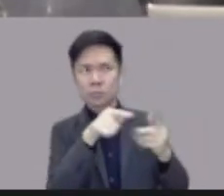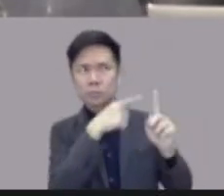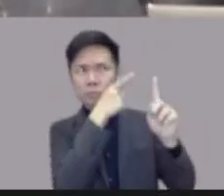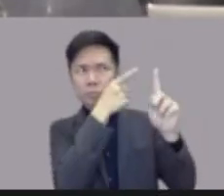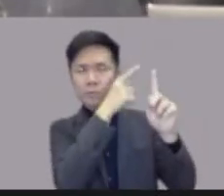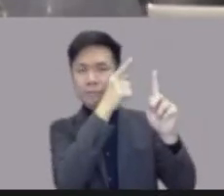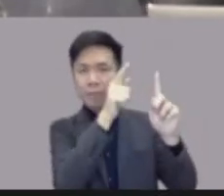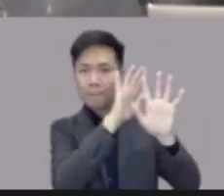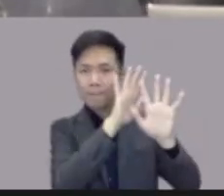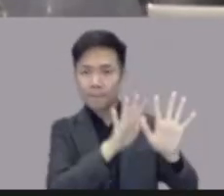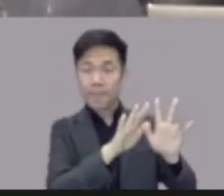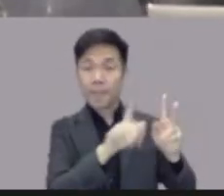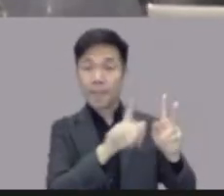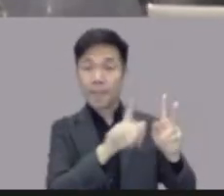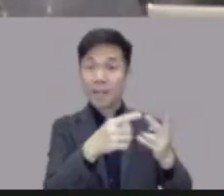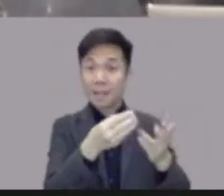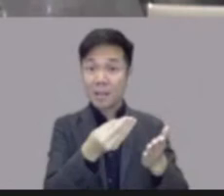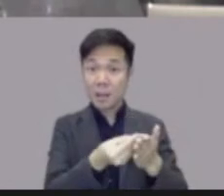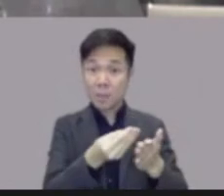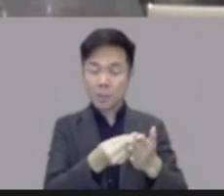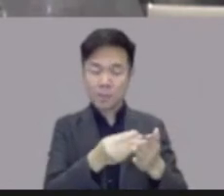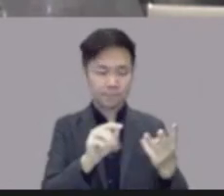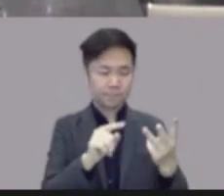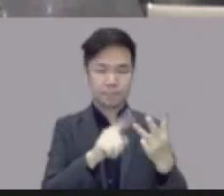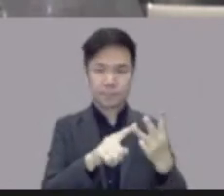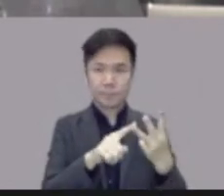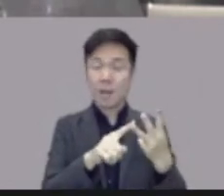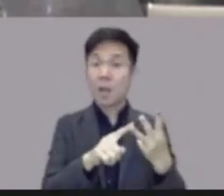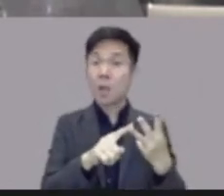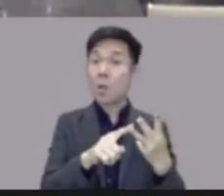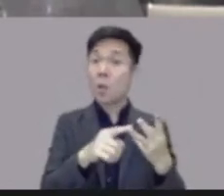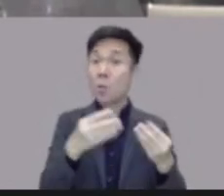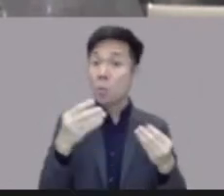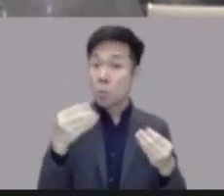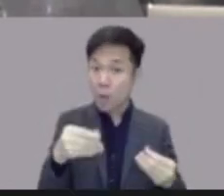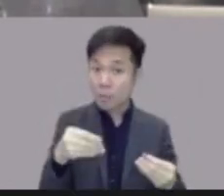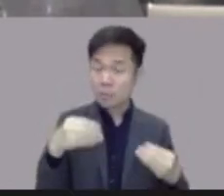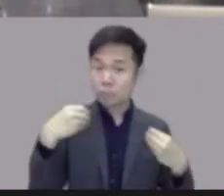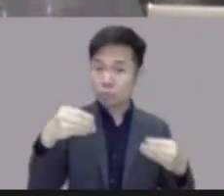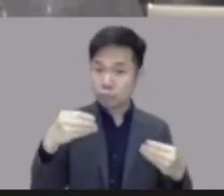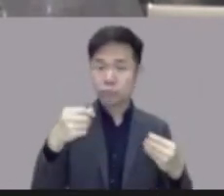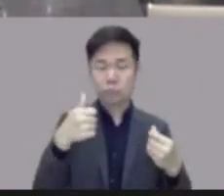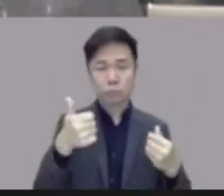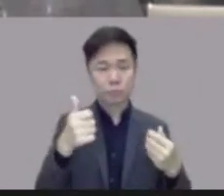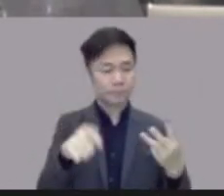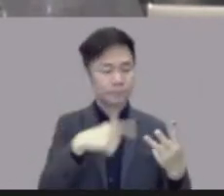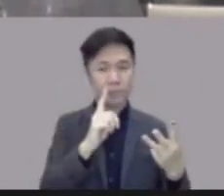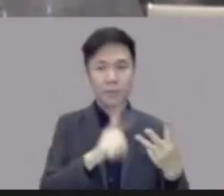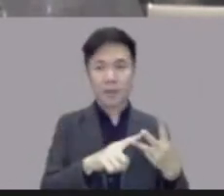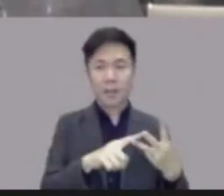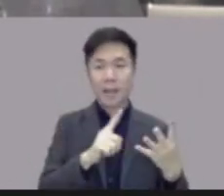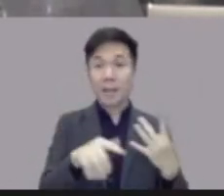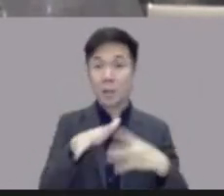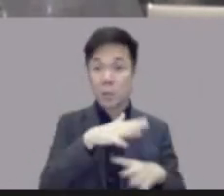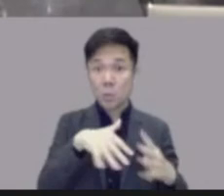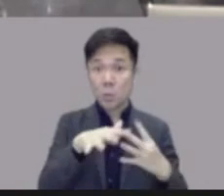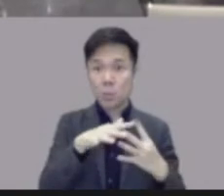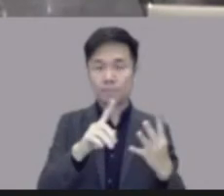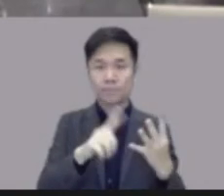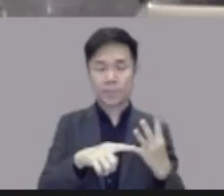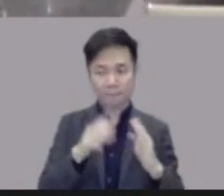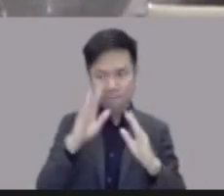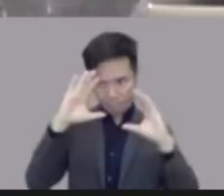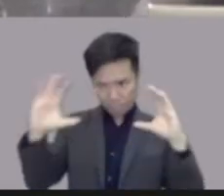economic growth Environmental Quality and securing ecosystem Services people human security